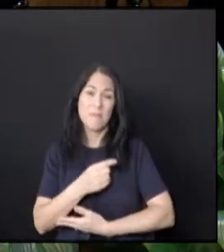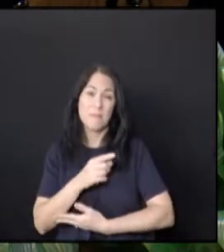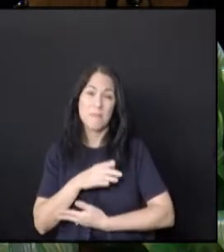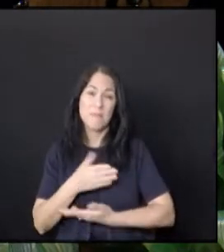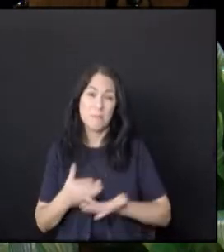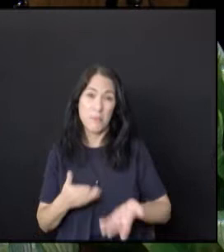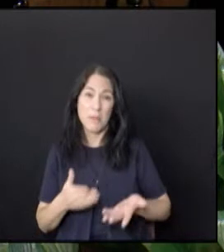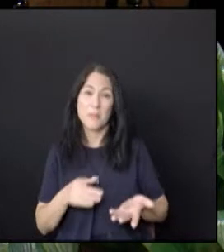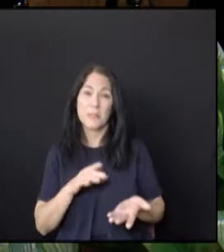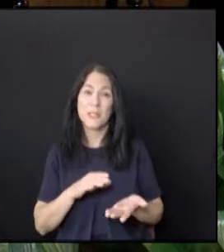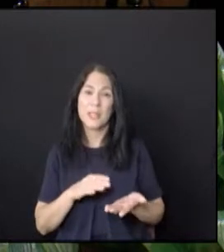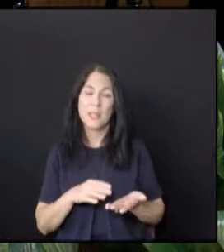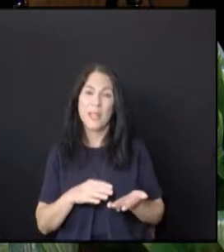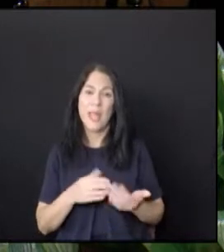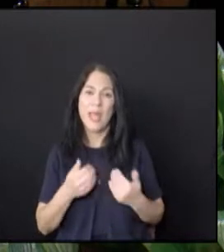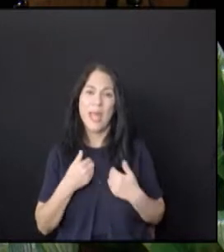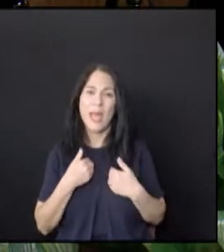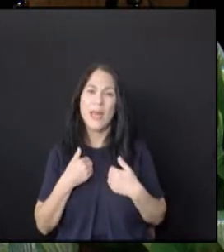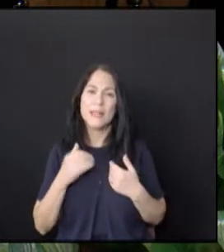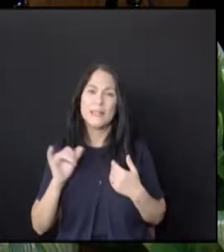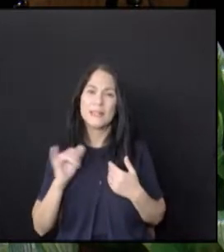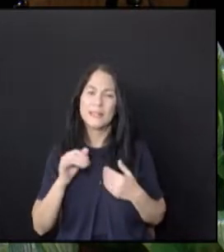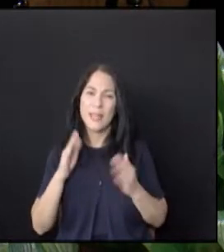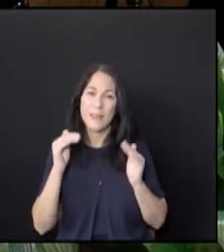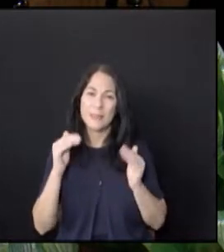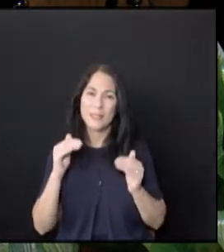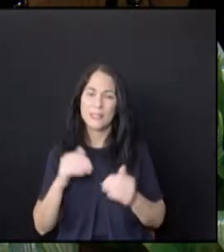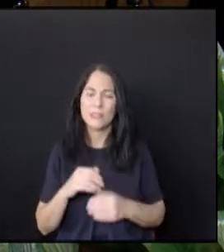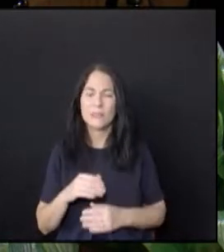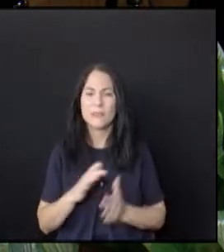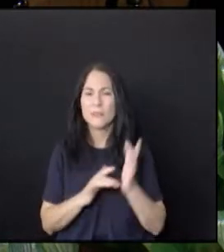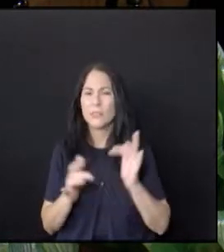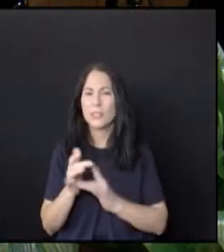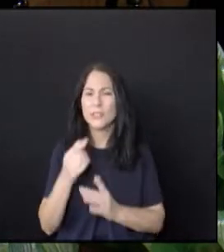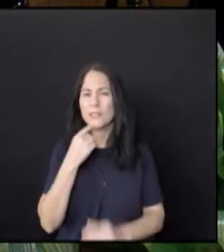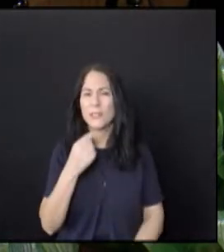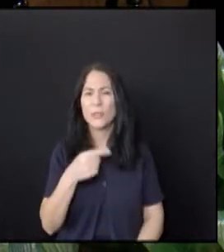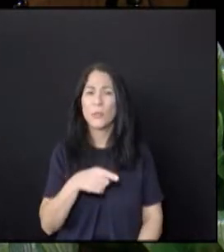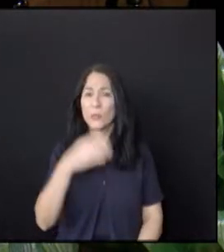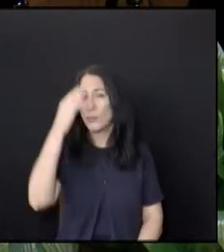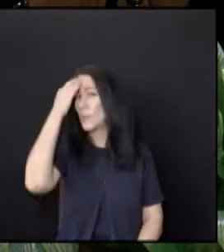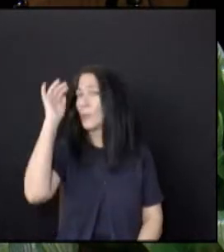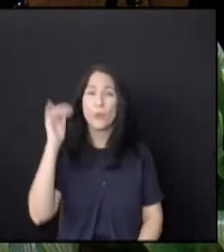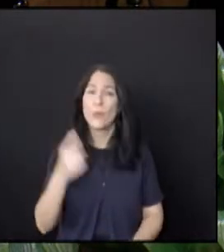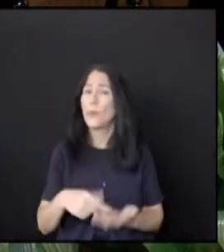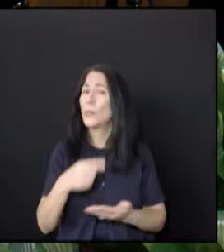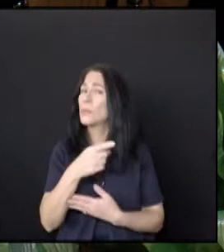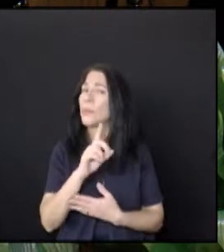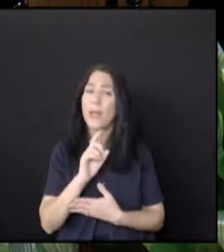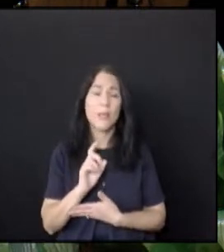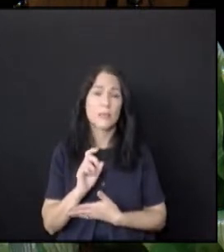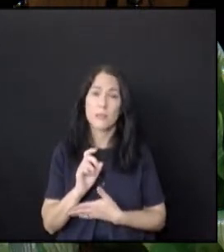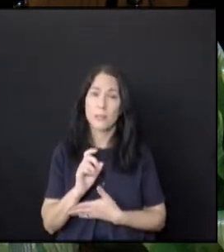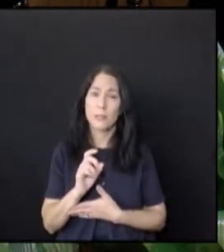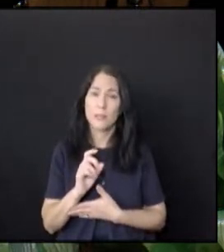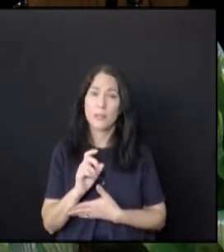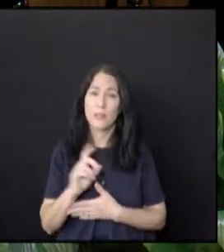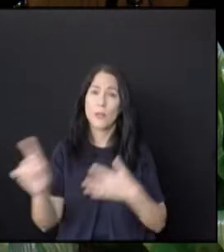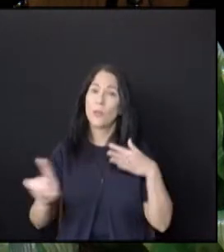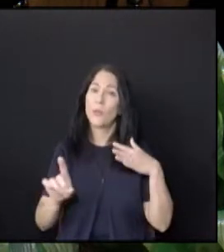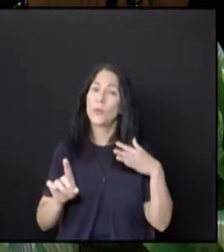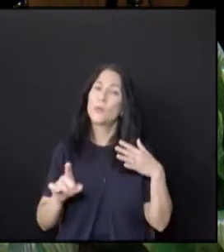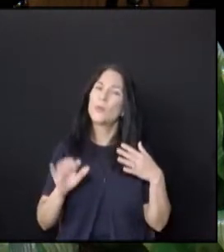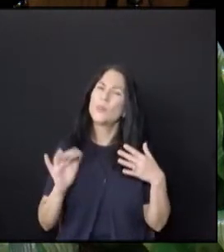But we heard Jesus reply, "You do not know what you are asking." It would appear that mother